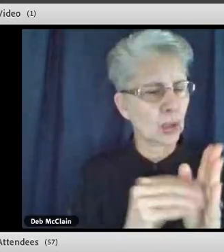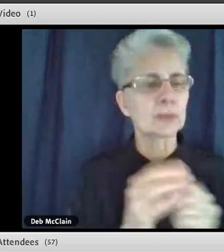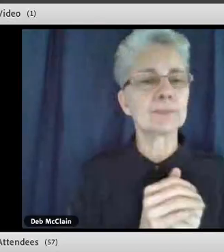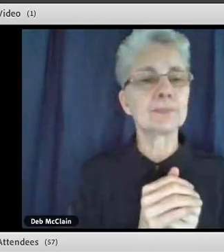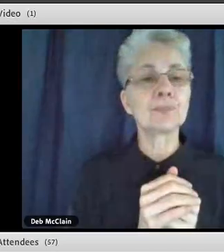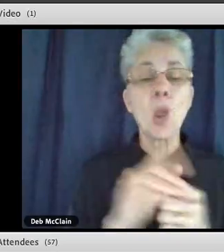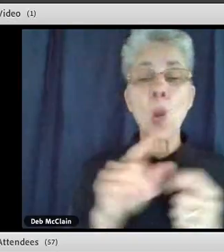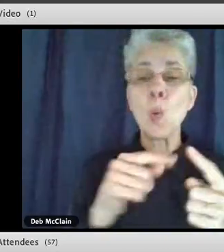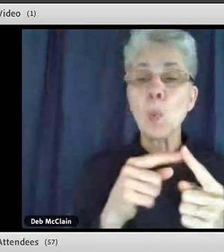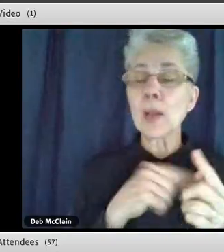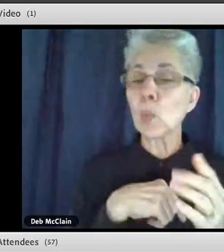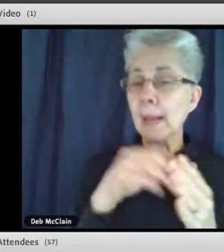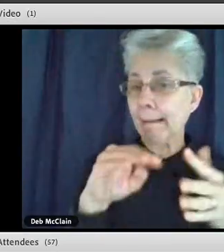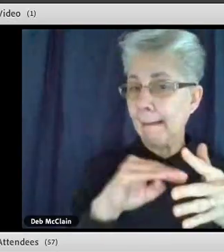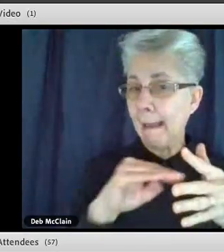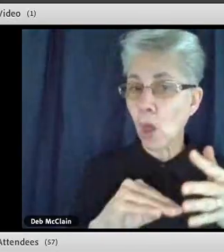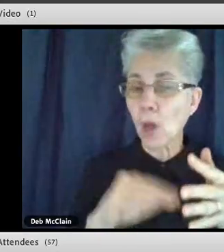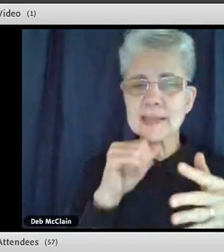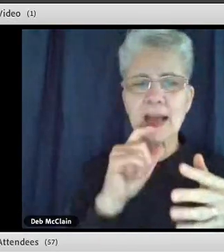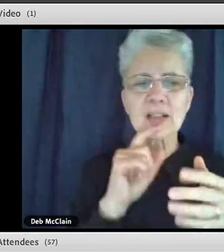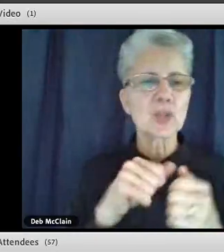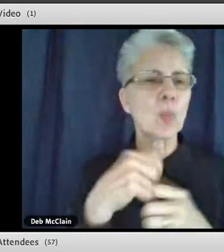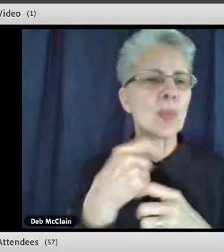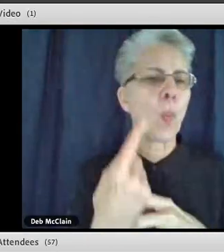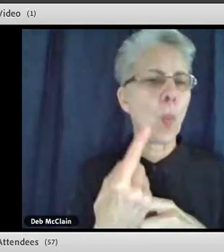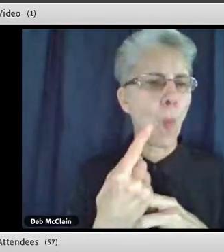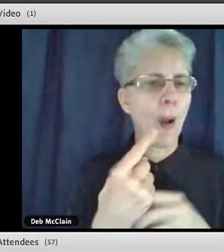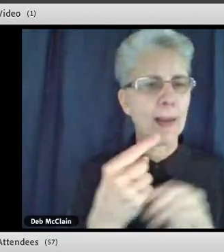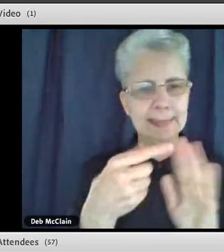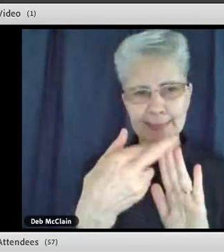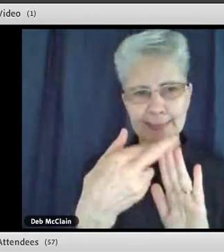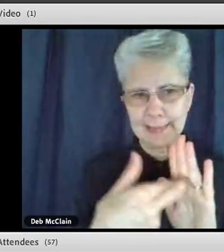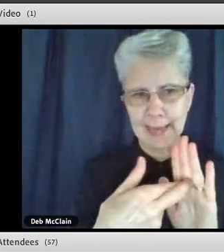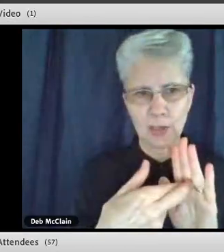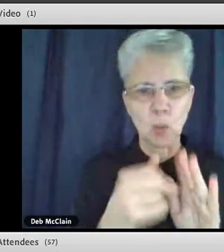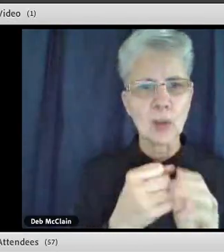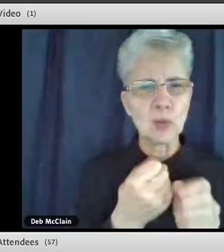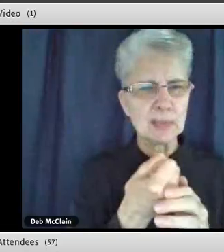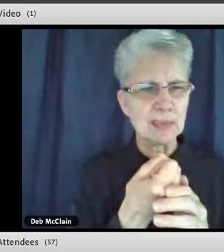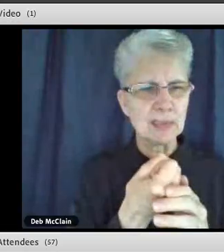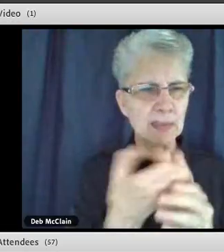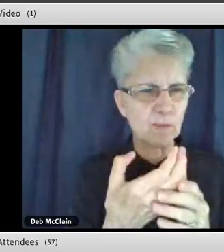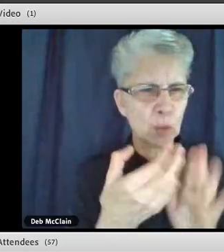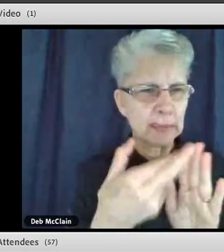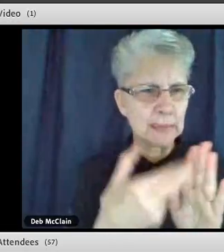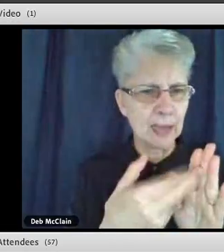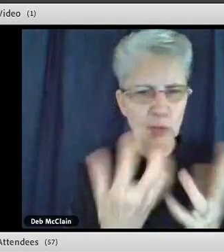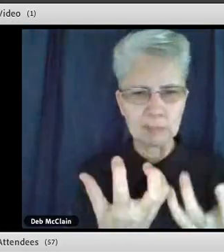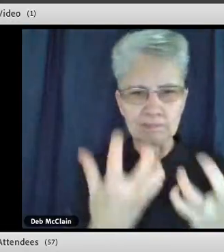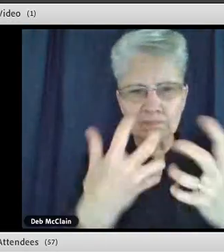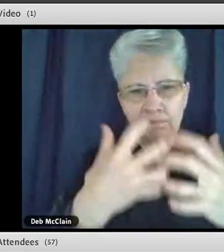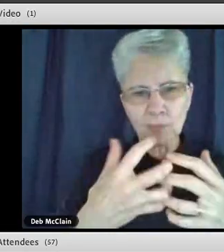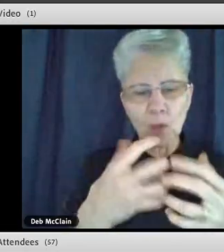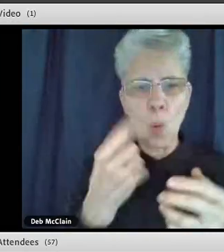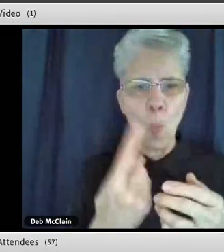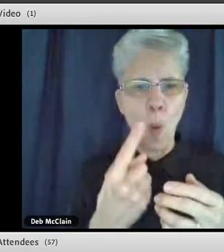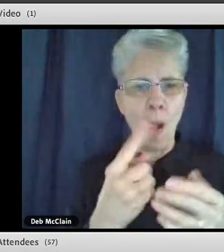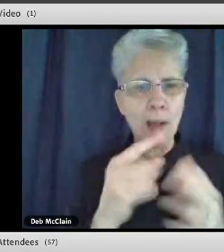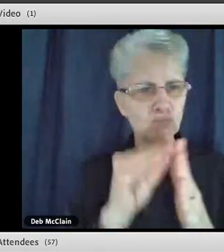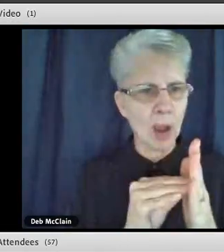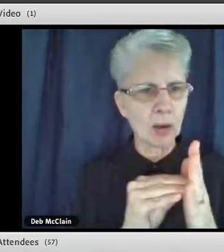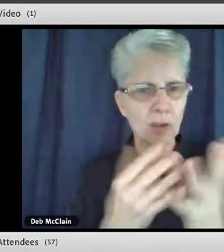When we catalog, it's not just with one standard. We use multiple standards to construct one catalog record. They